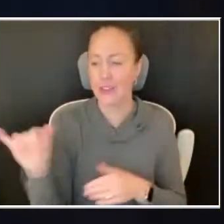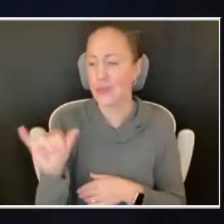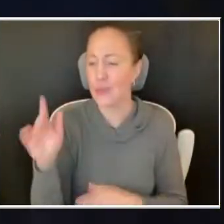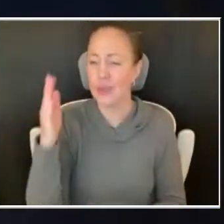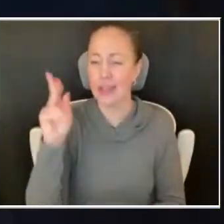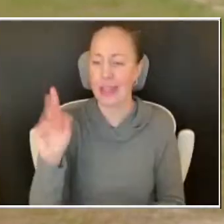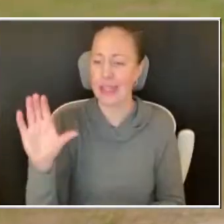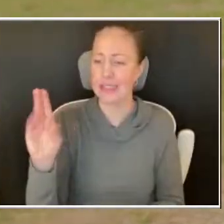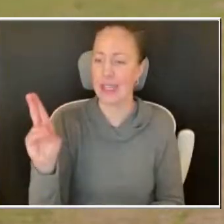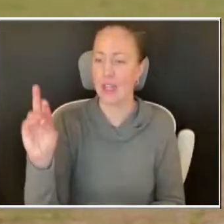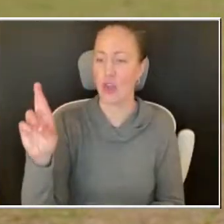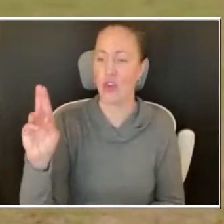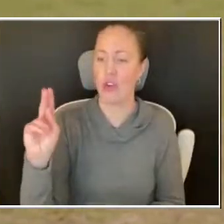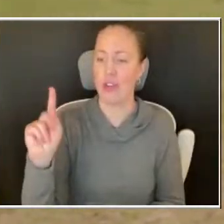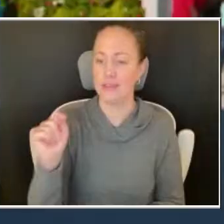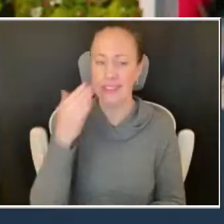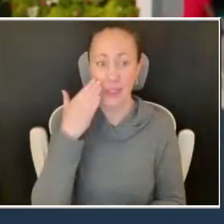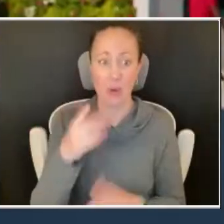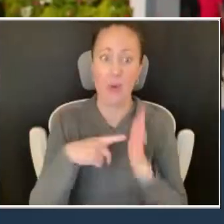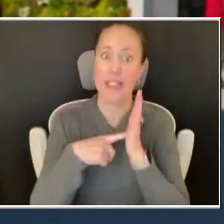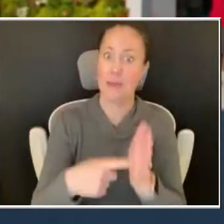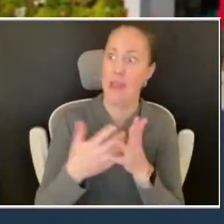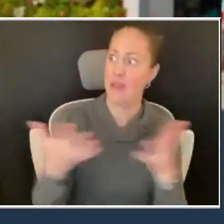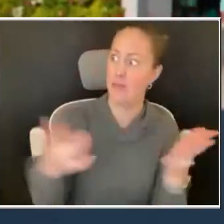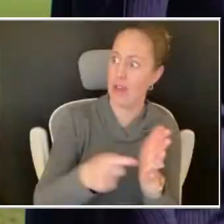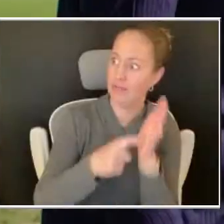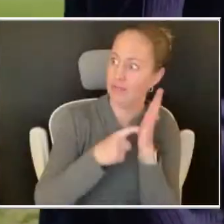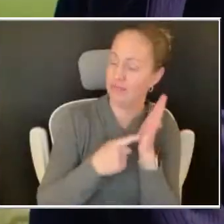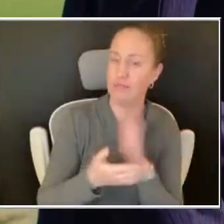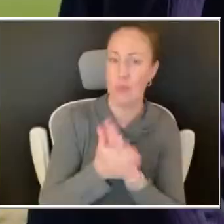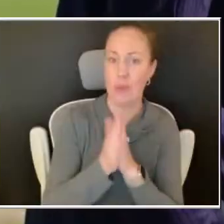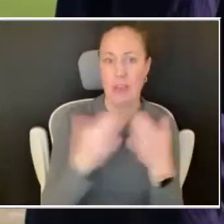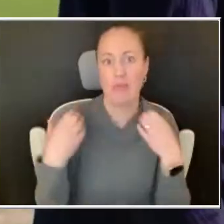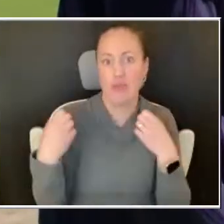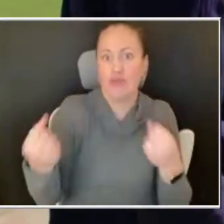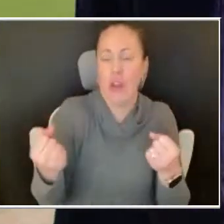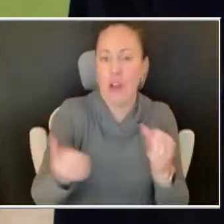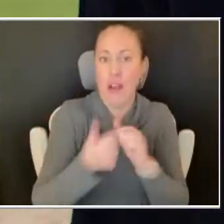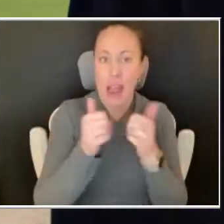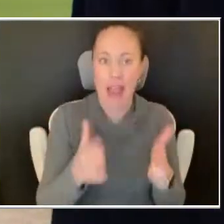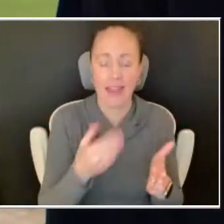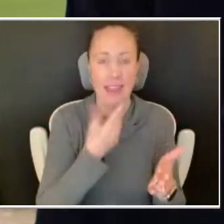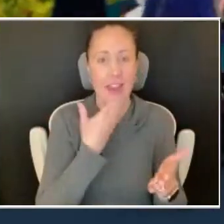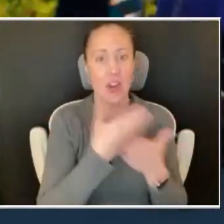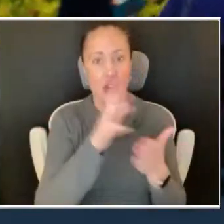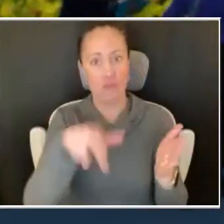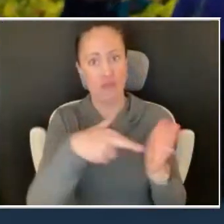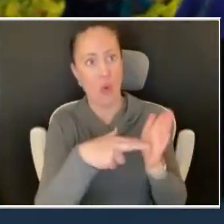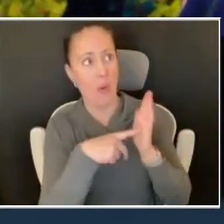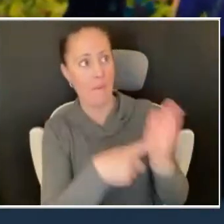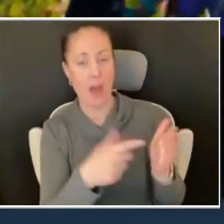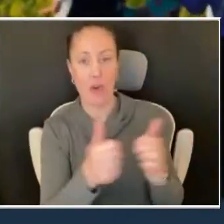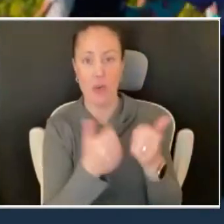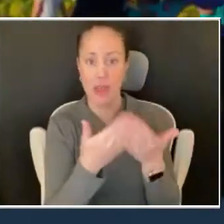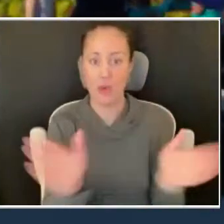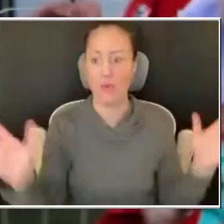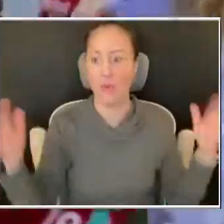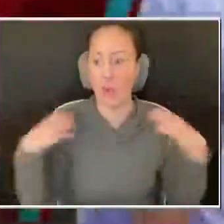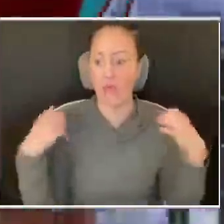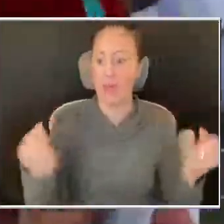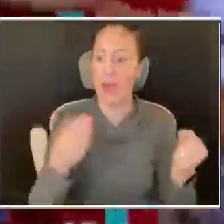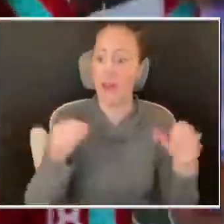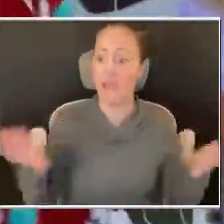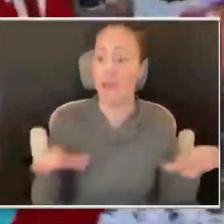Current, exemplifying what it takes to be a strong athlete and a good role model in terms of overall health and performance in their